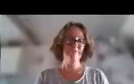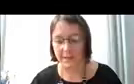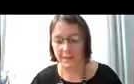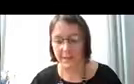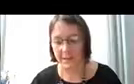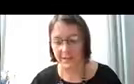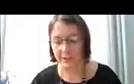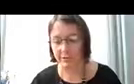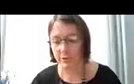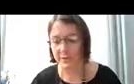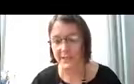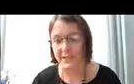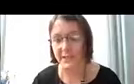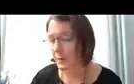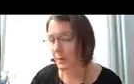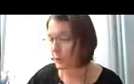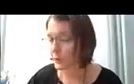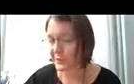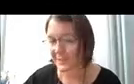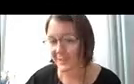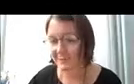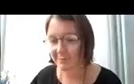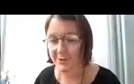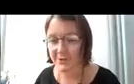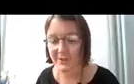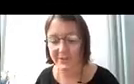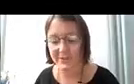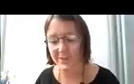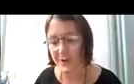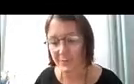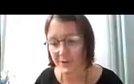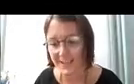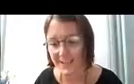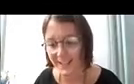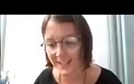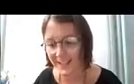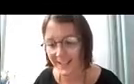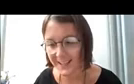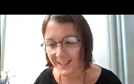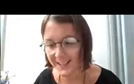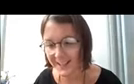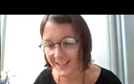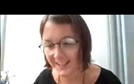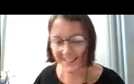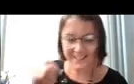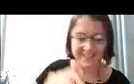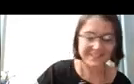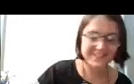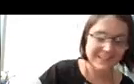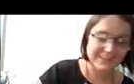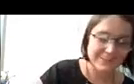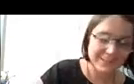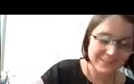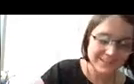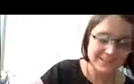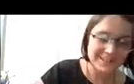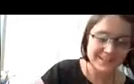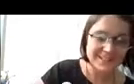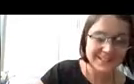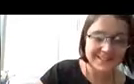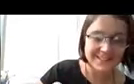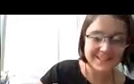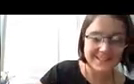Okay, can the group see the whiteboard? Ruth, can you see the whiteboard here? I can, thank you.